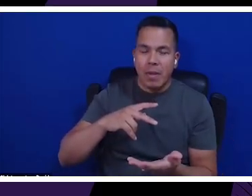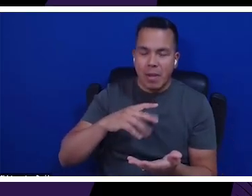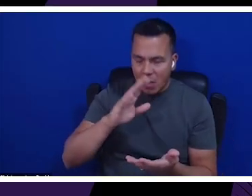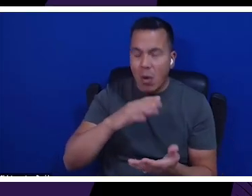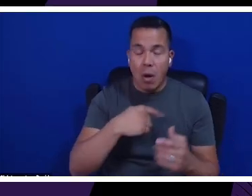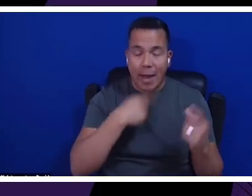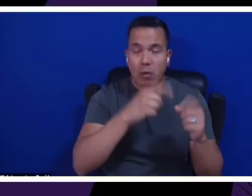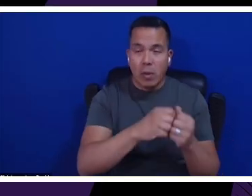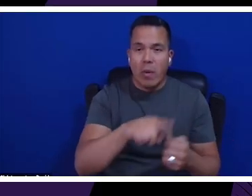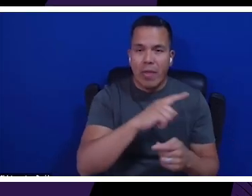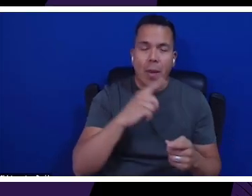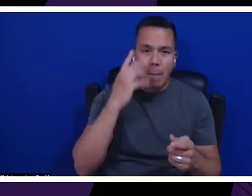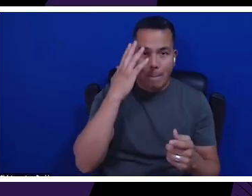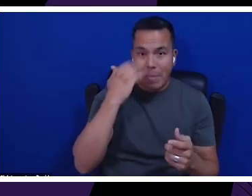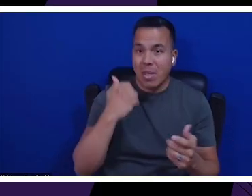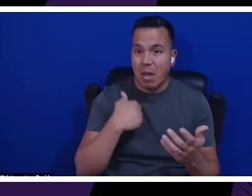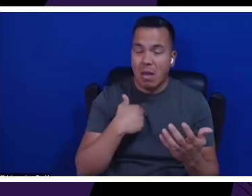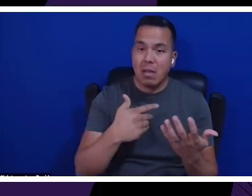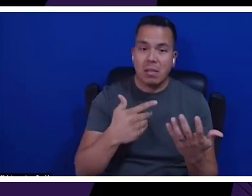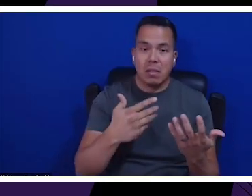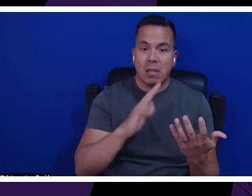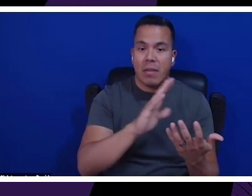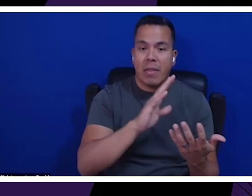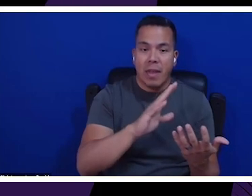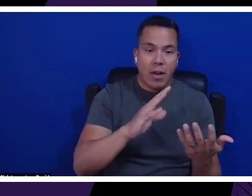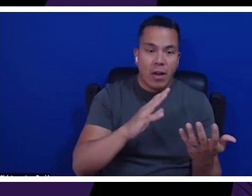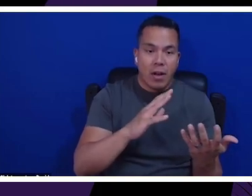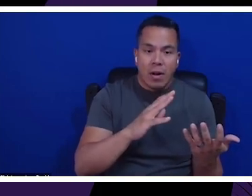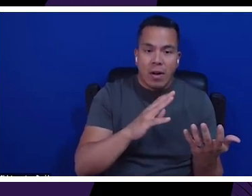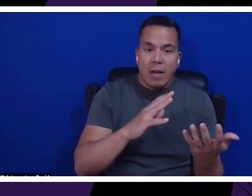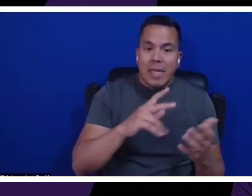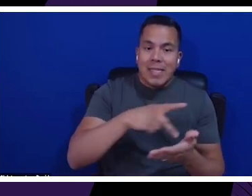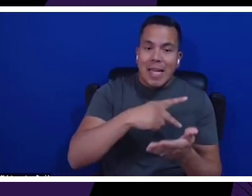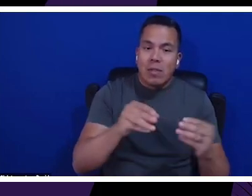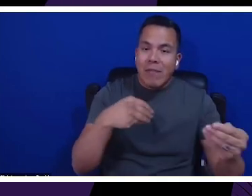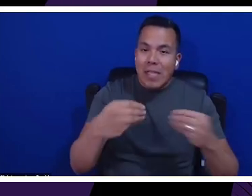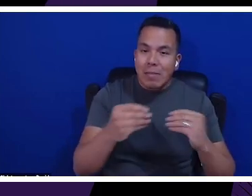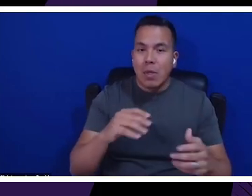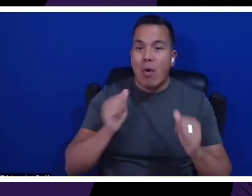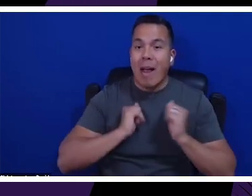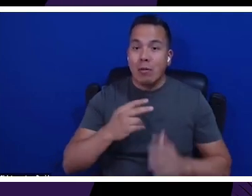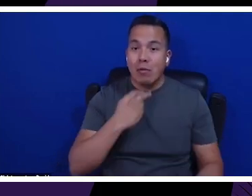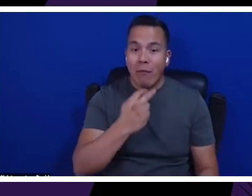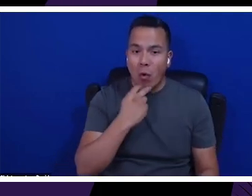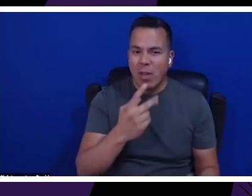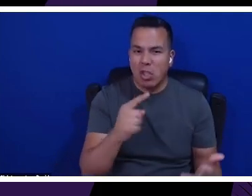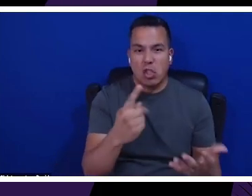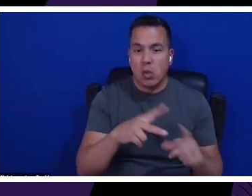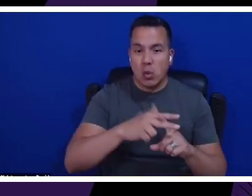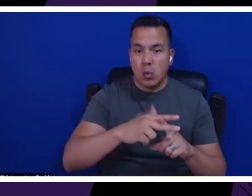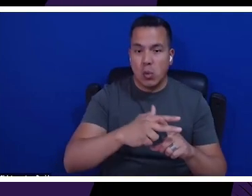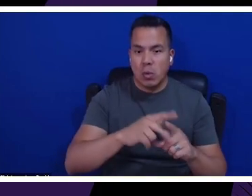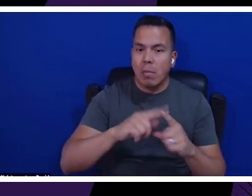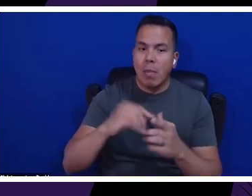in the tools. It lives in the experience we create with some strangers for the time of the